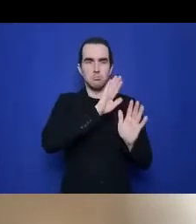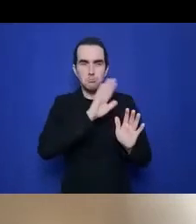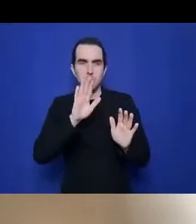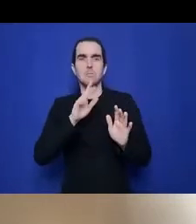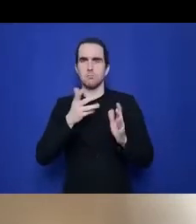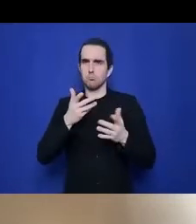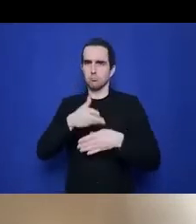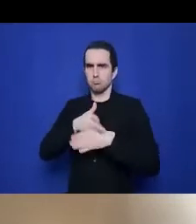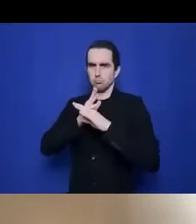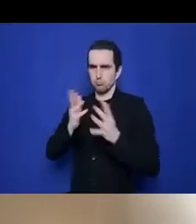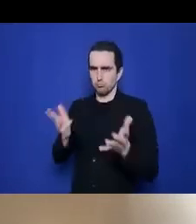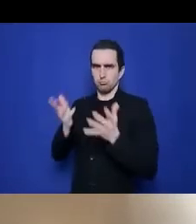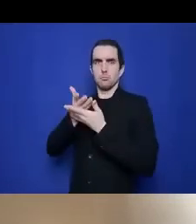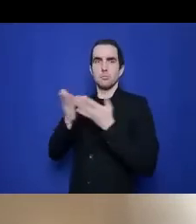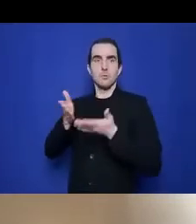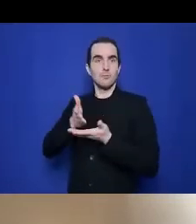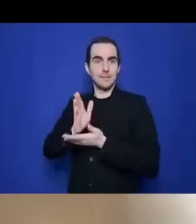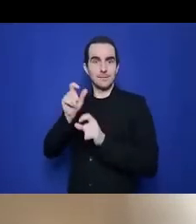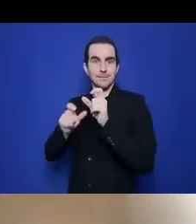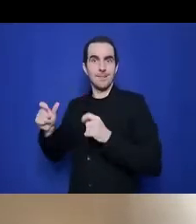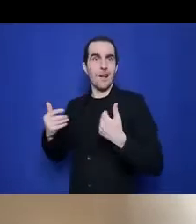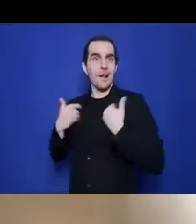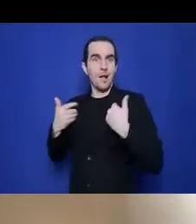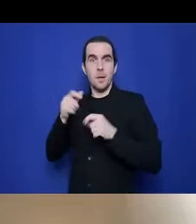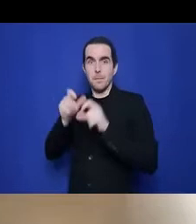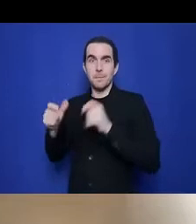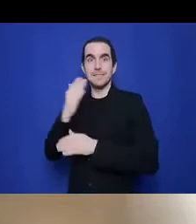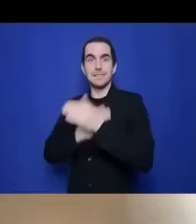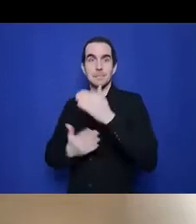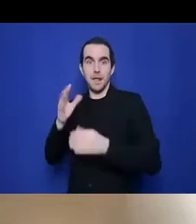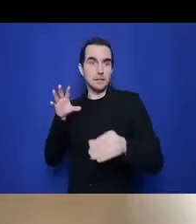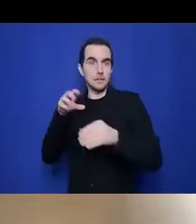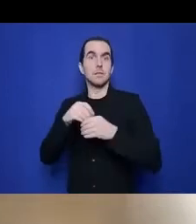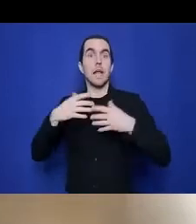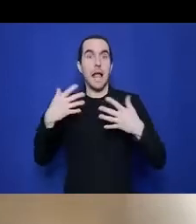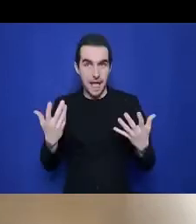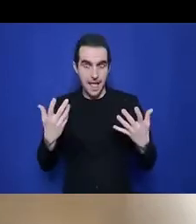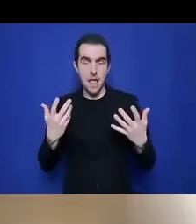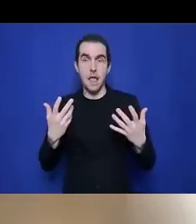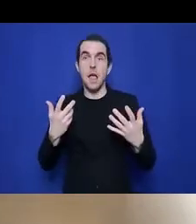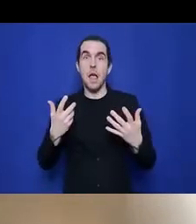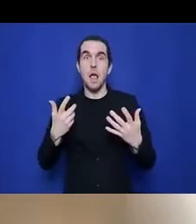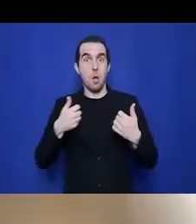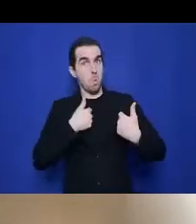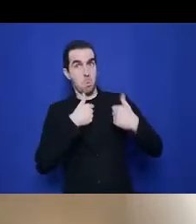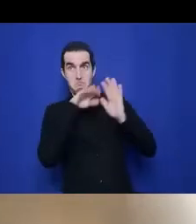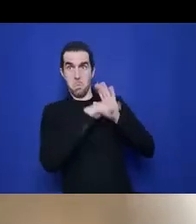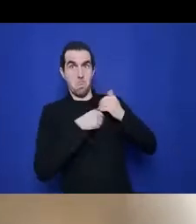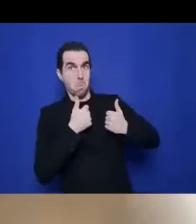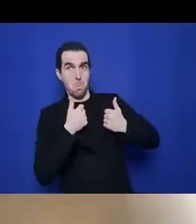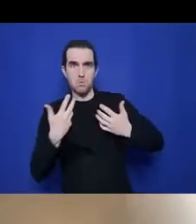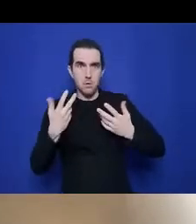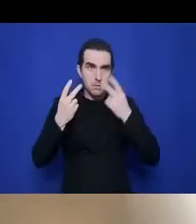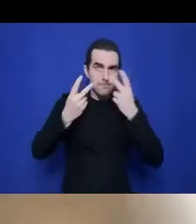Two, lack of resources and training. Youth coaches and recreation facilitators are